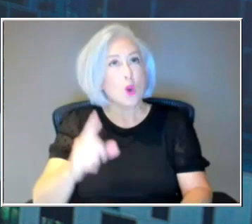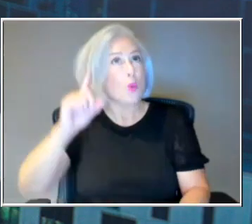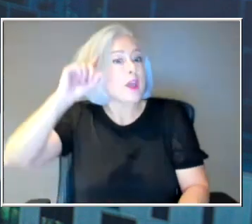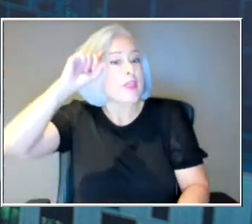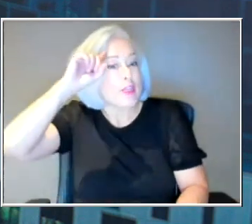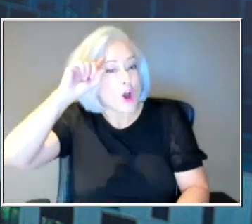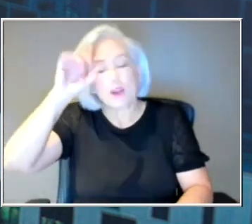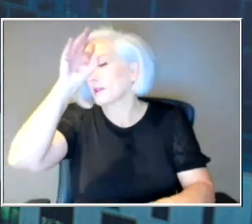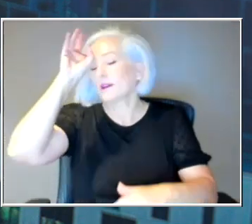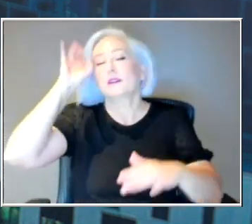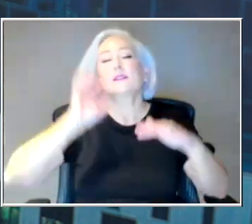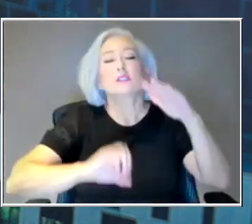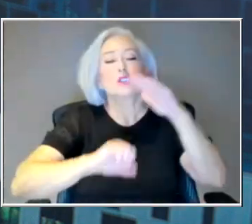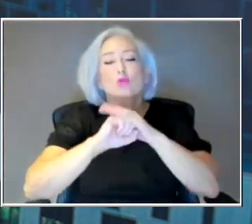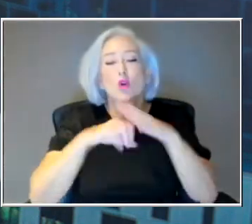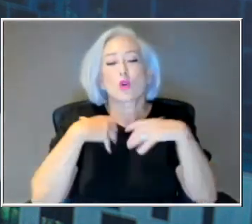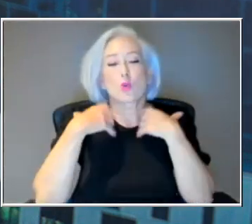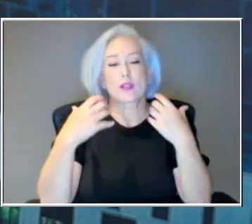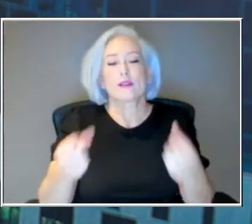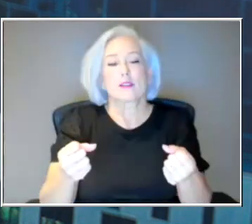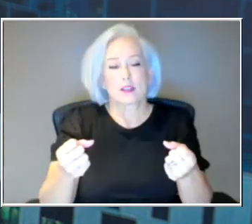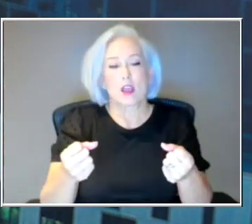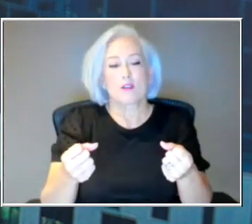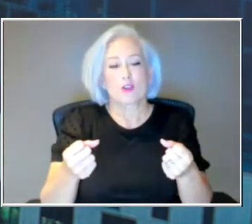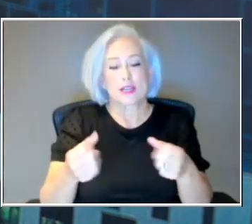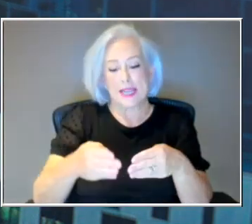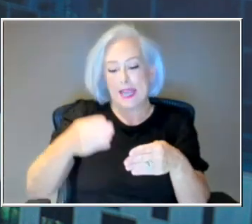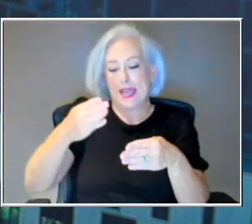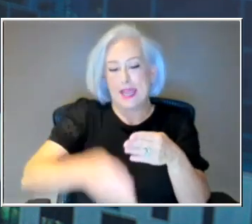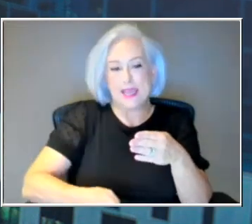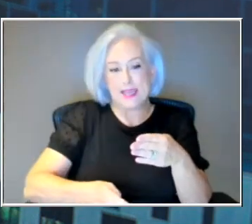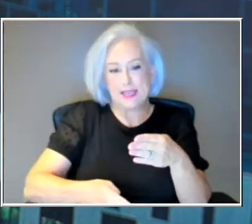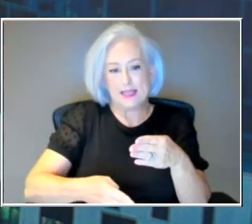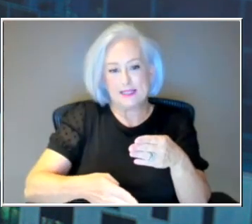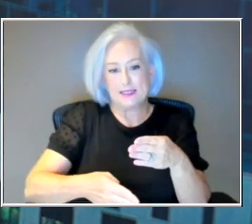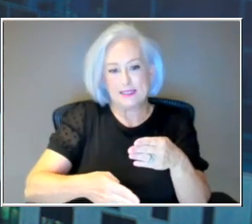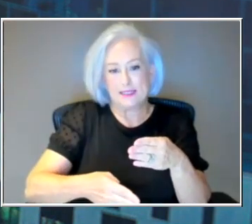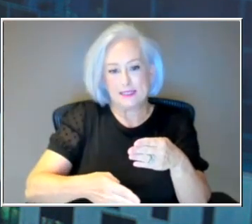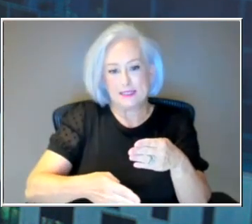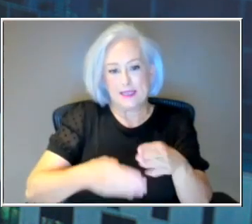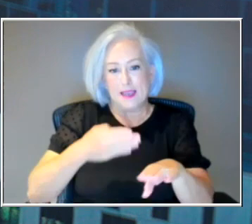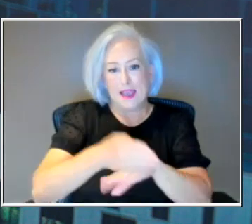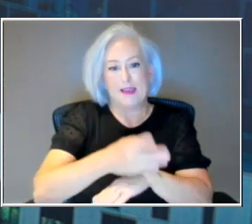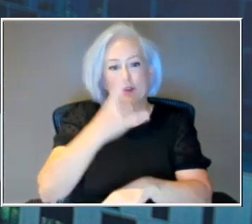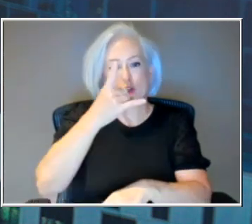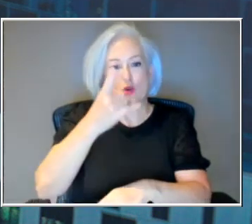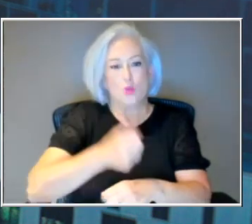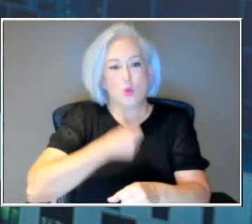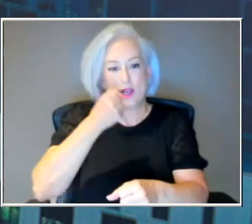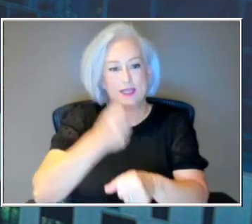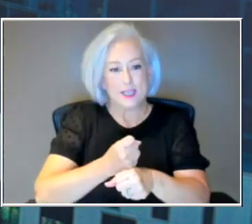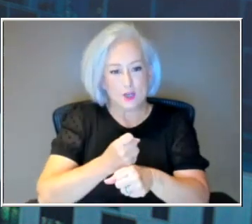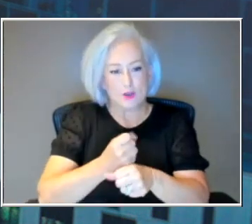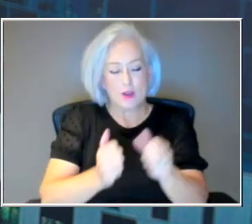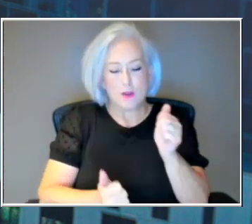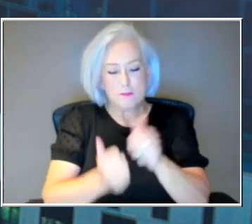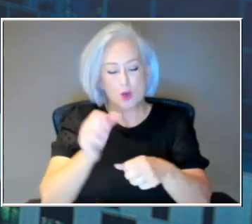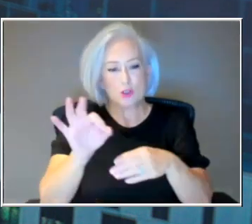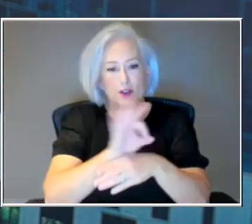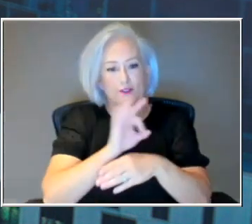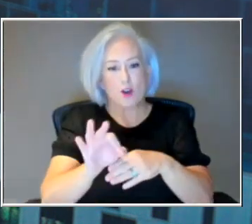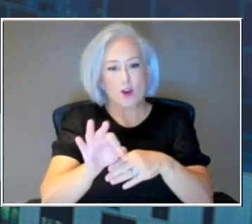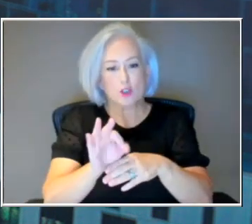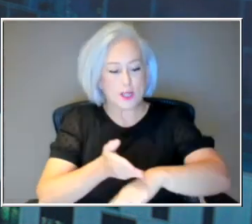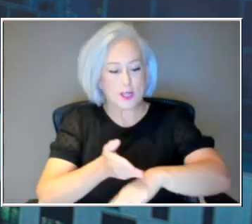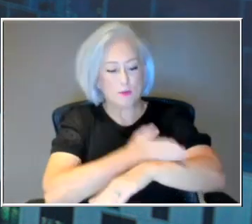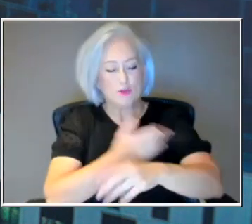recovery essentially ends at a year. We see most of our functional gains in the first 3 to 6 months. What